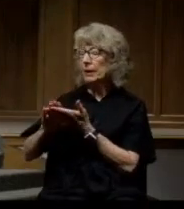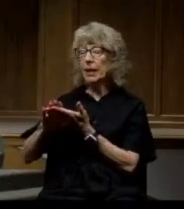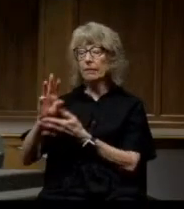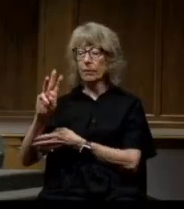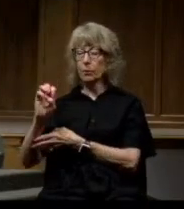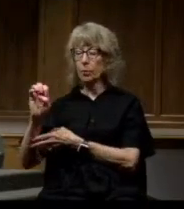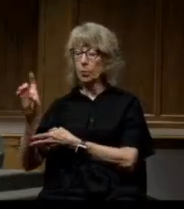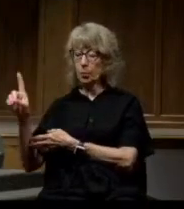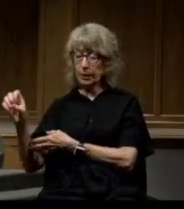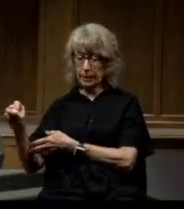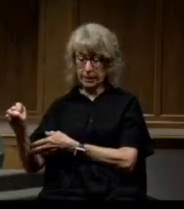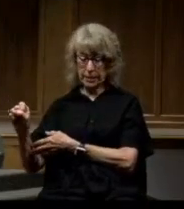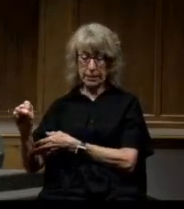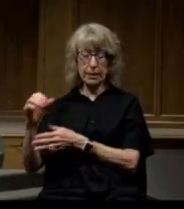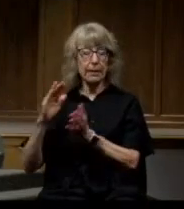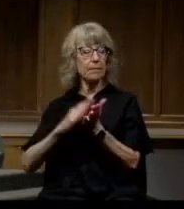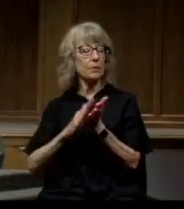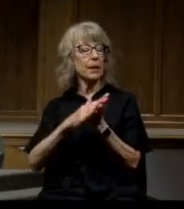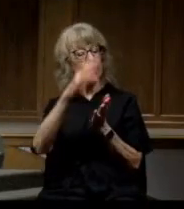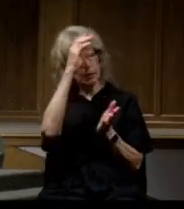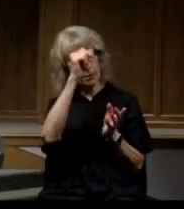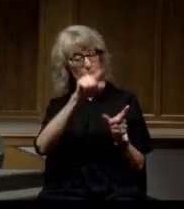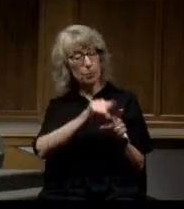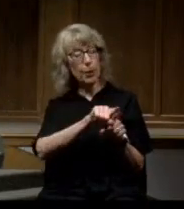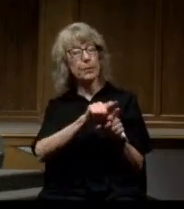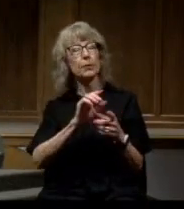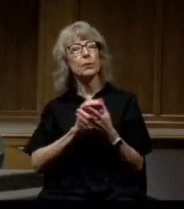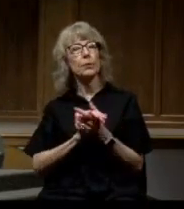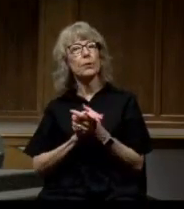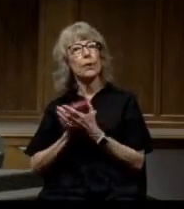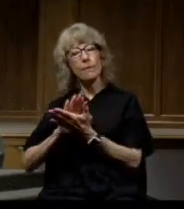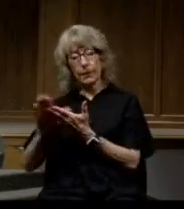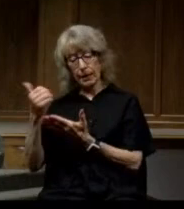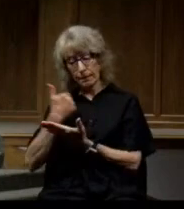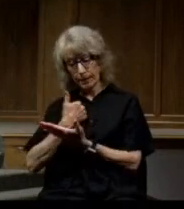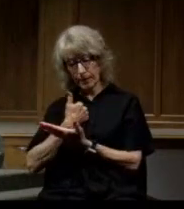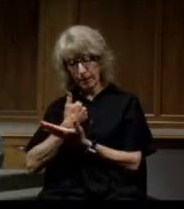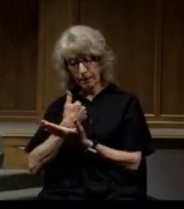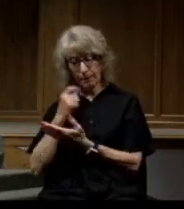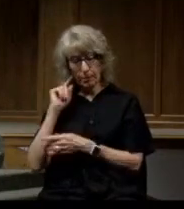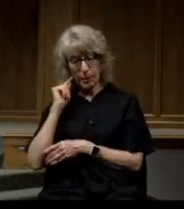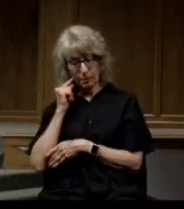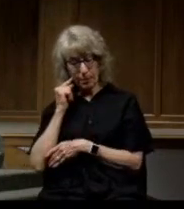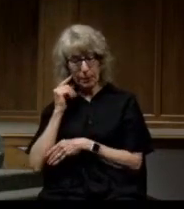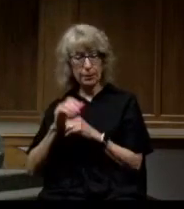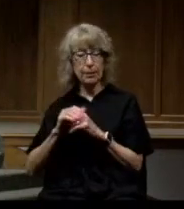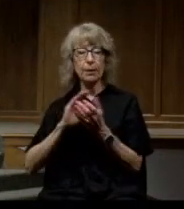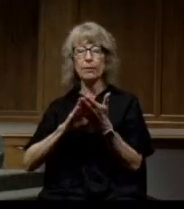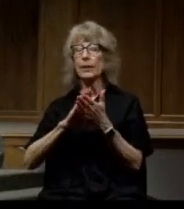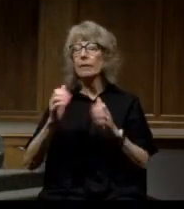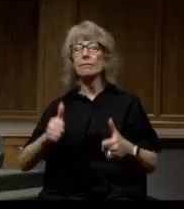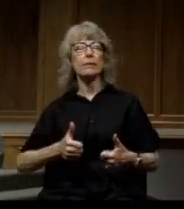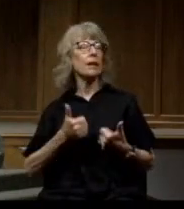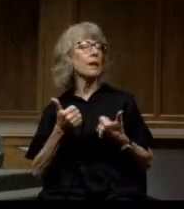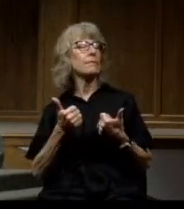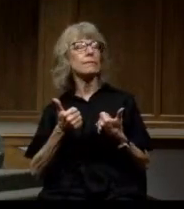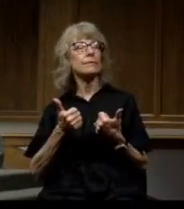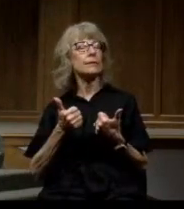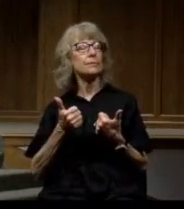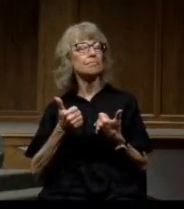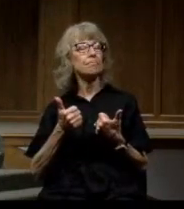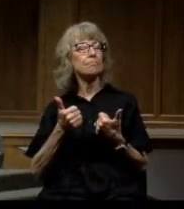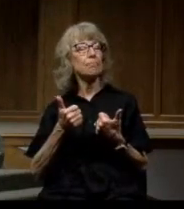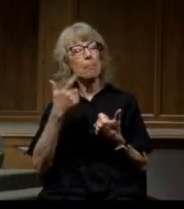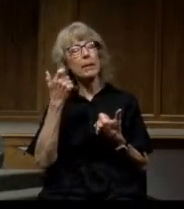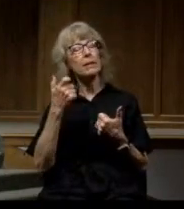He forgave his brother for rebelling. He forgave himself for being bitter for so long. He forgave life itself for being